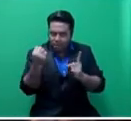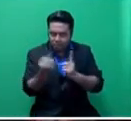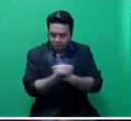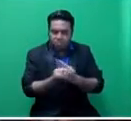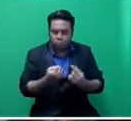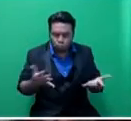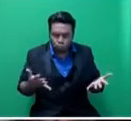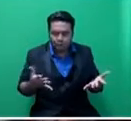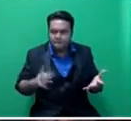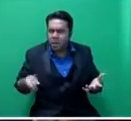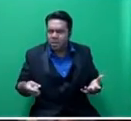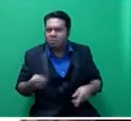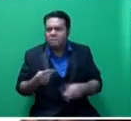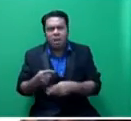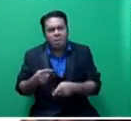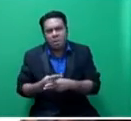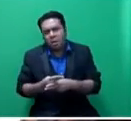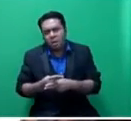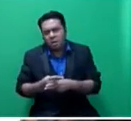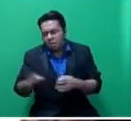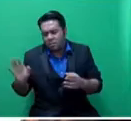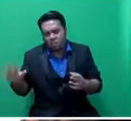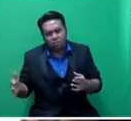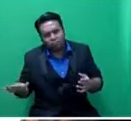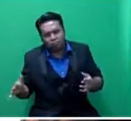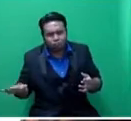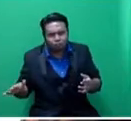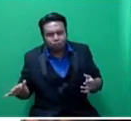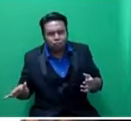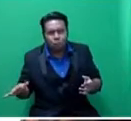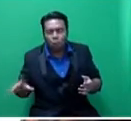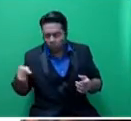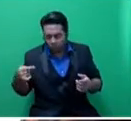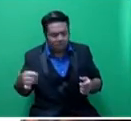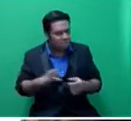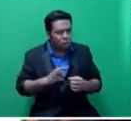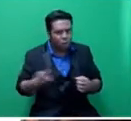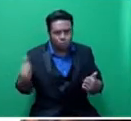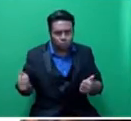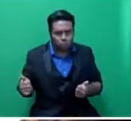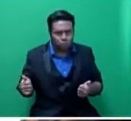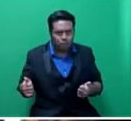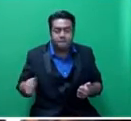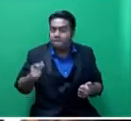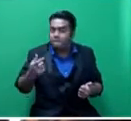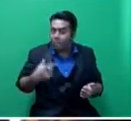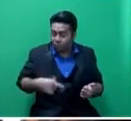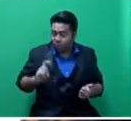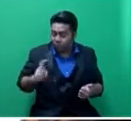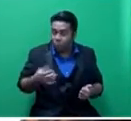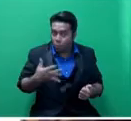but the commitment. It's that commitment that is lacking. And that's unfortunate. If we